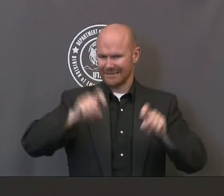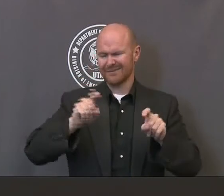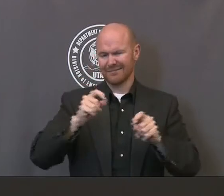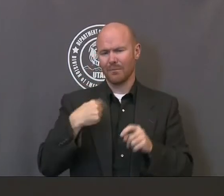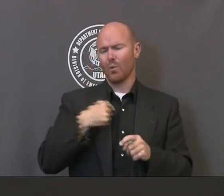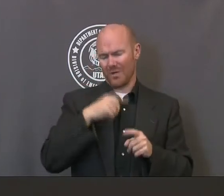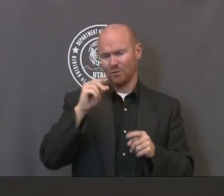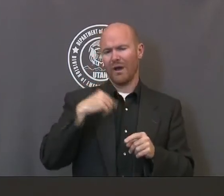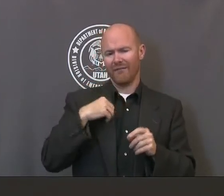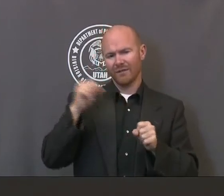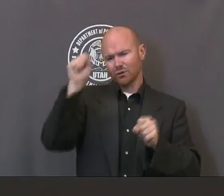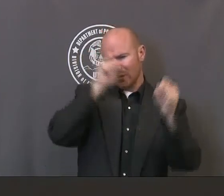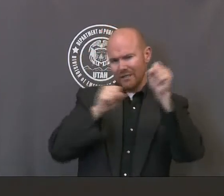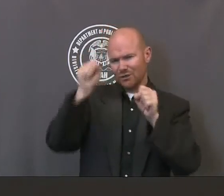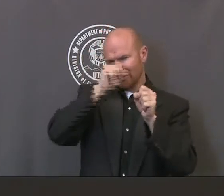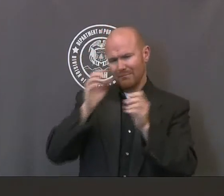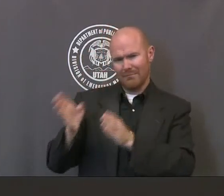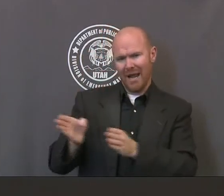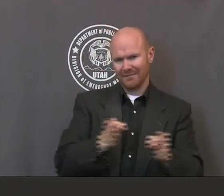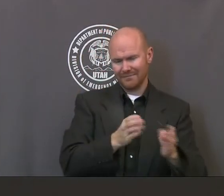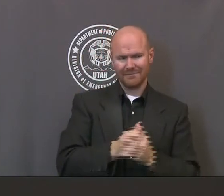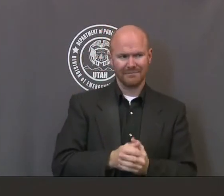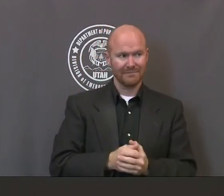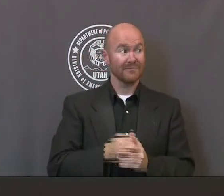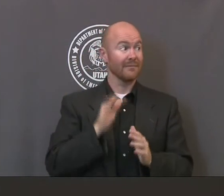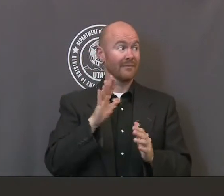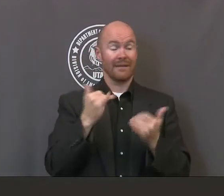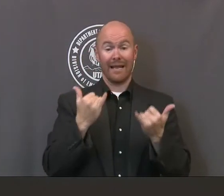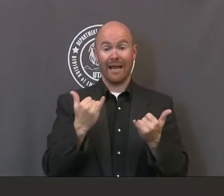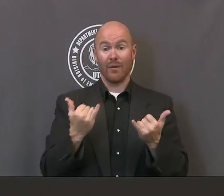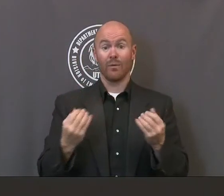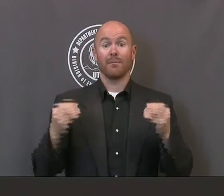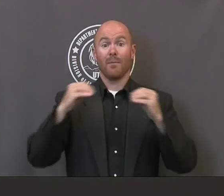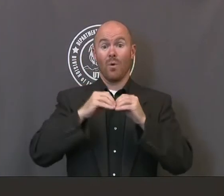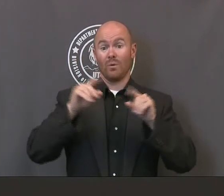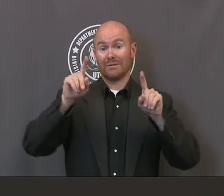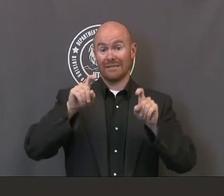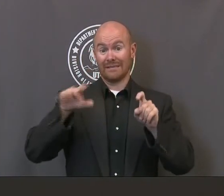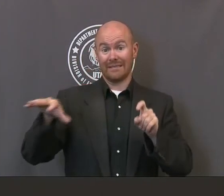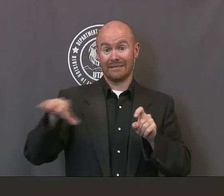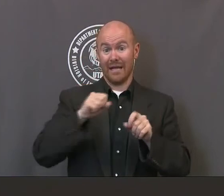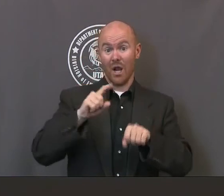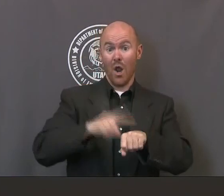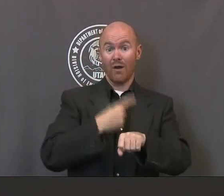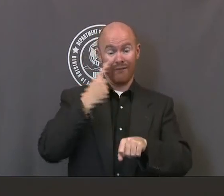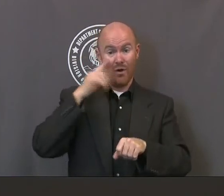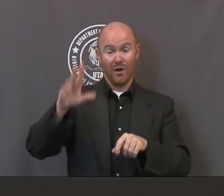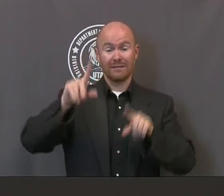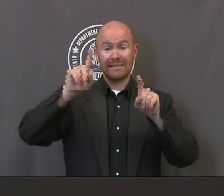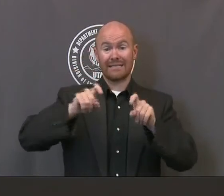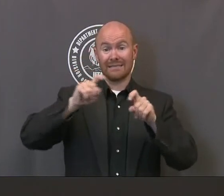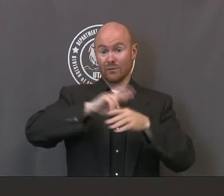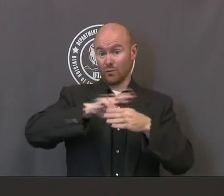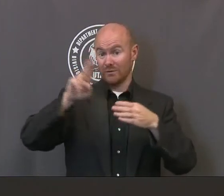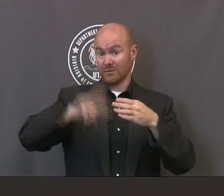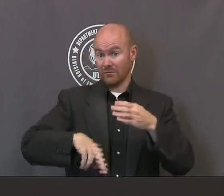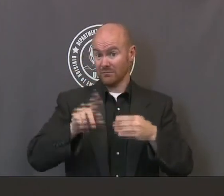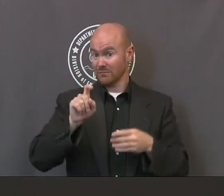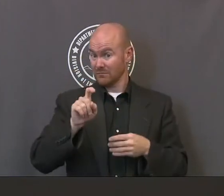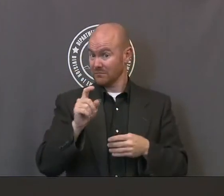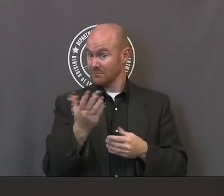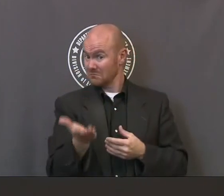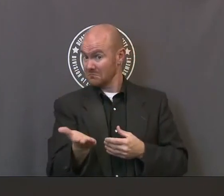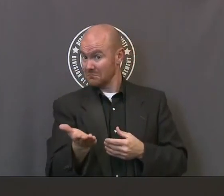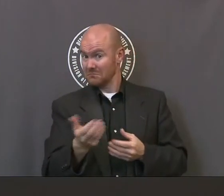plan. Okay, now with more testing, does it take longer for people to get their test results? Is there quite a backlog